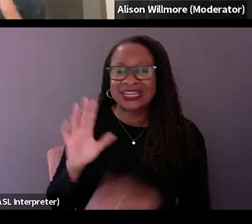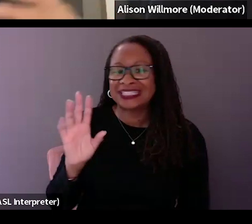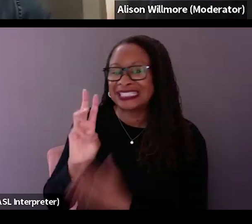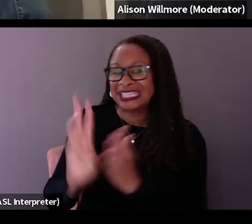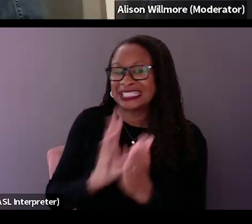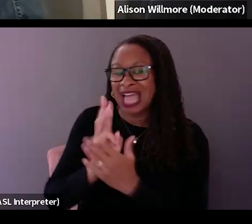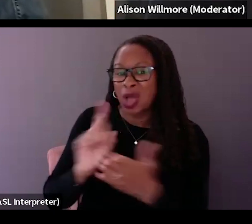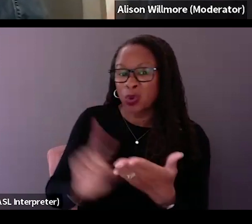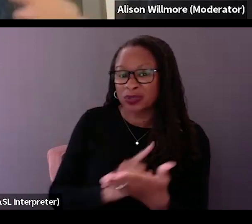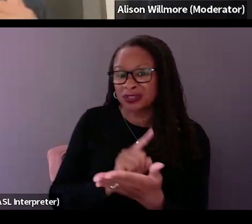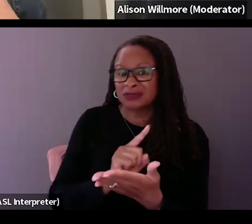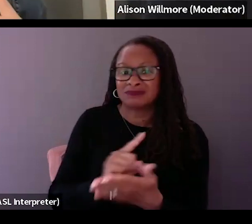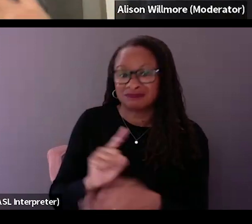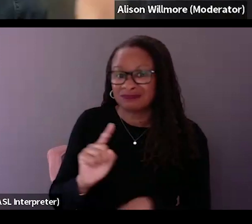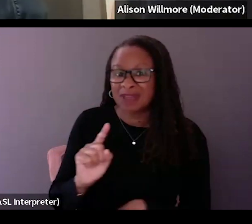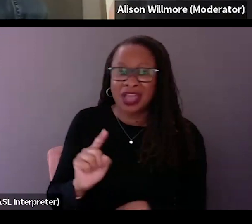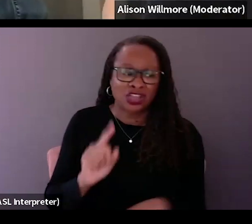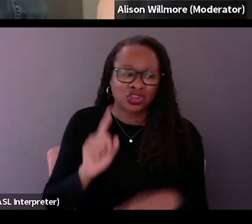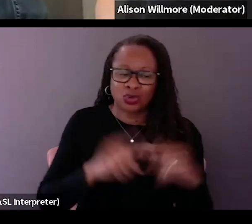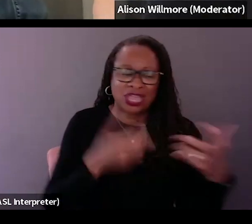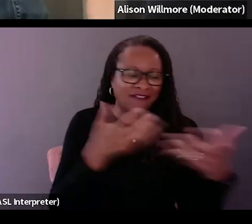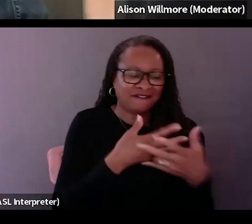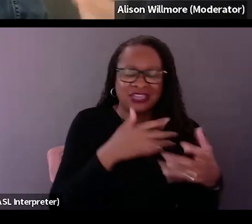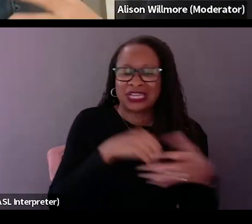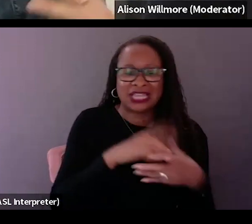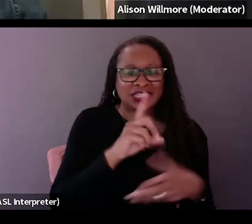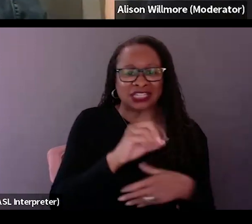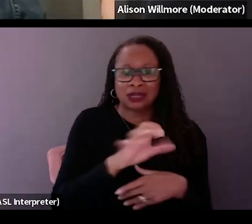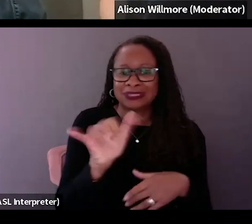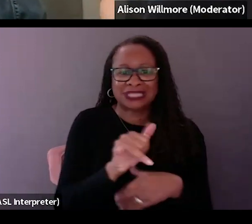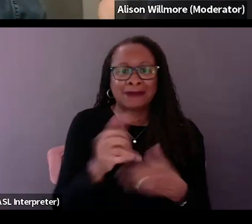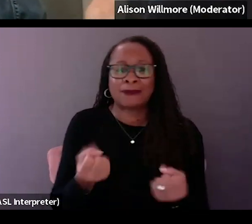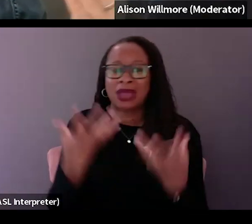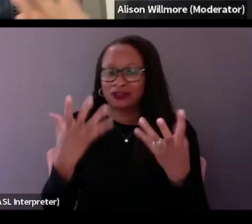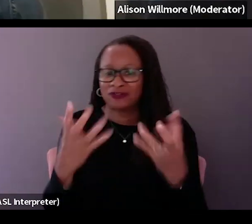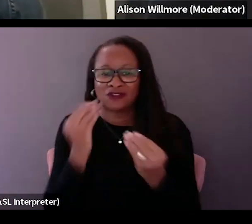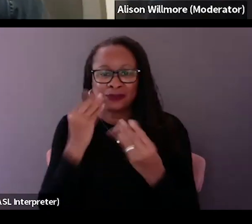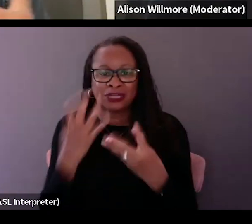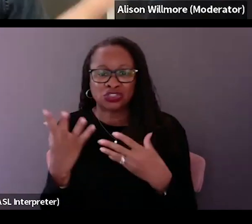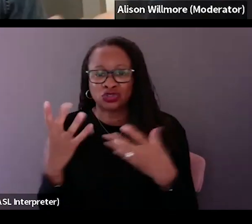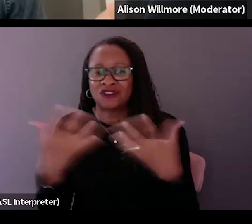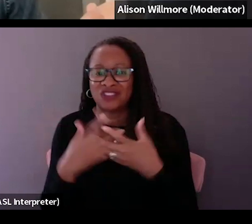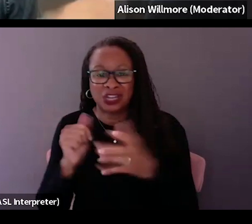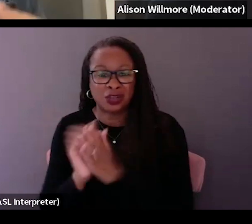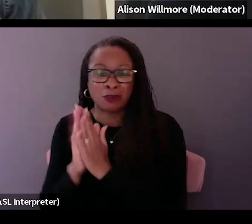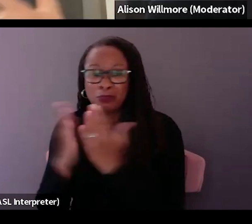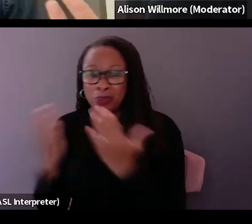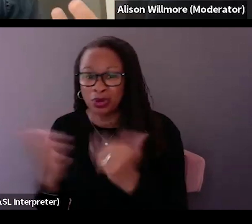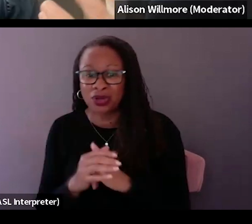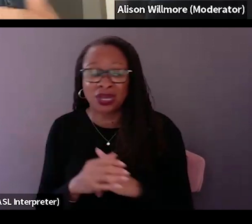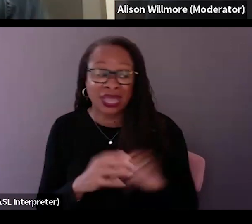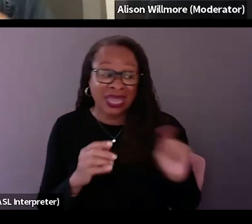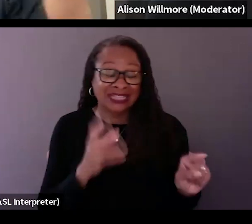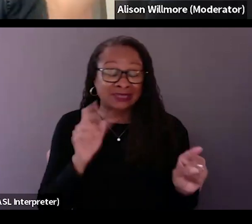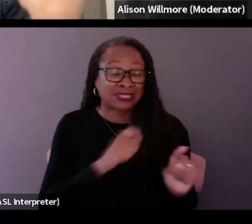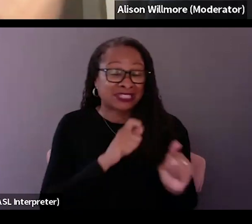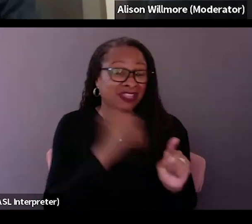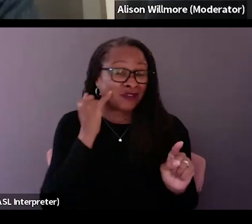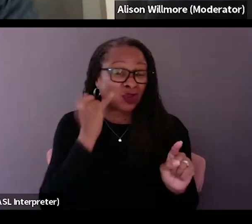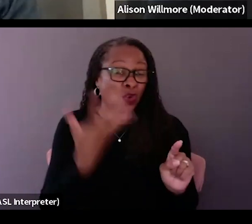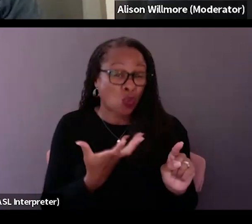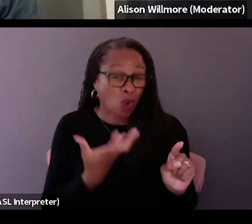book, especially when you want the archival to be such a part of the fabric of the documentary and you want to let it breathe. So you don't want